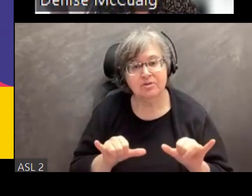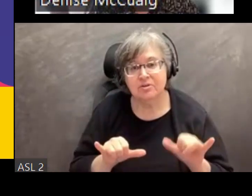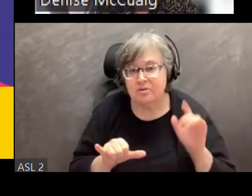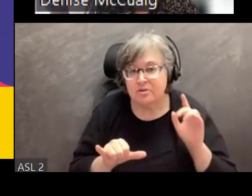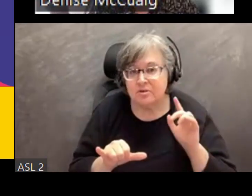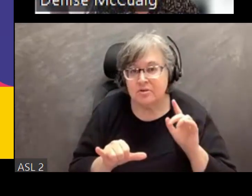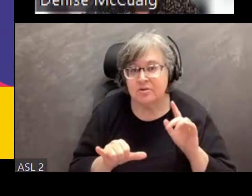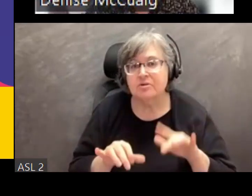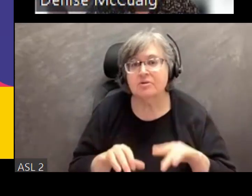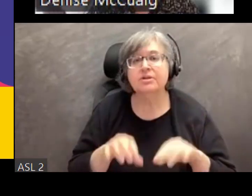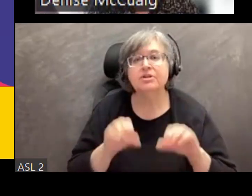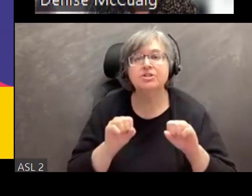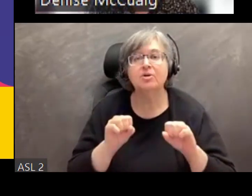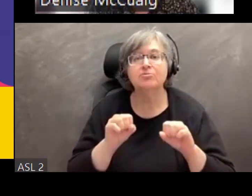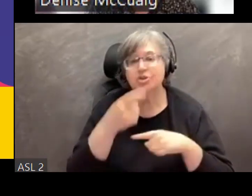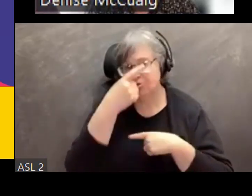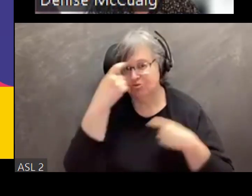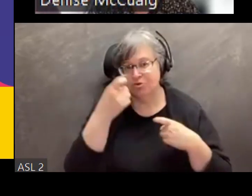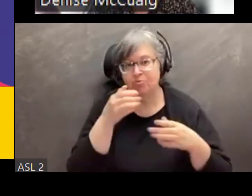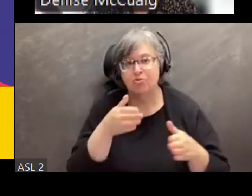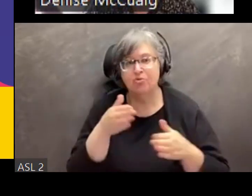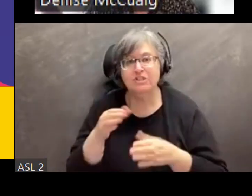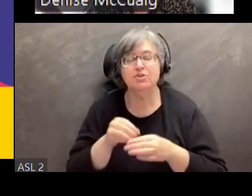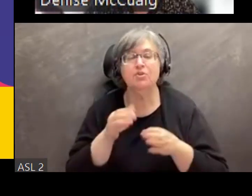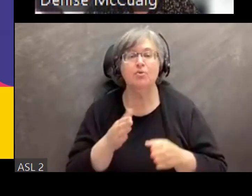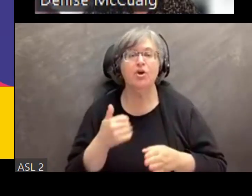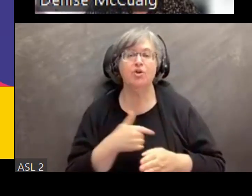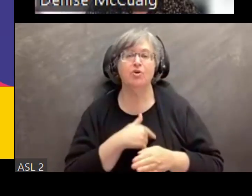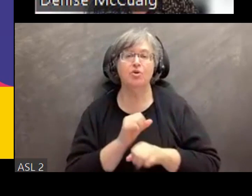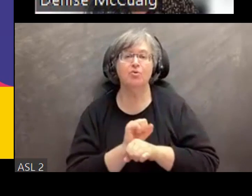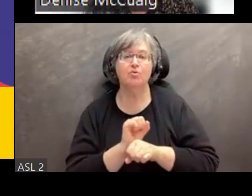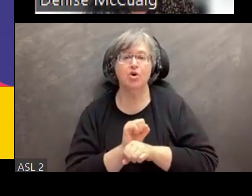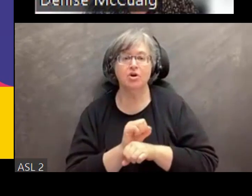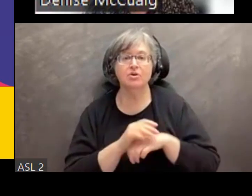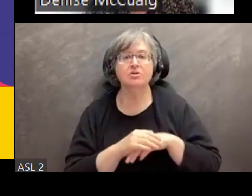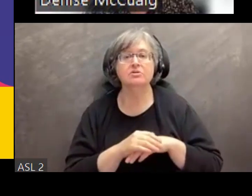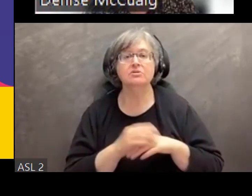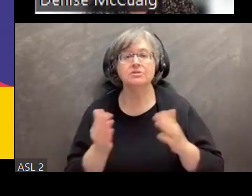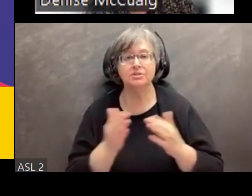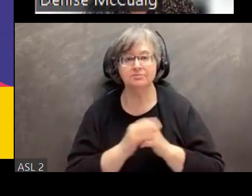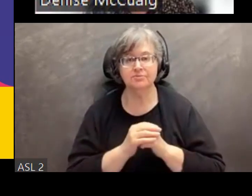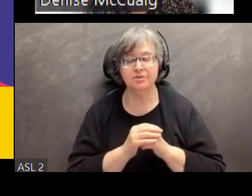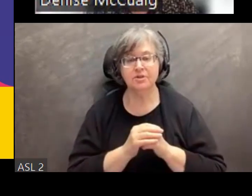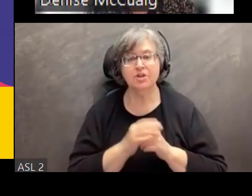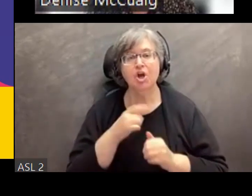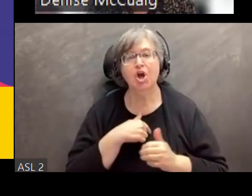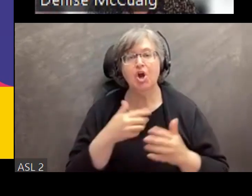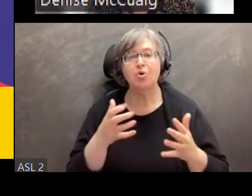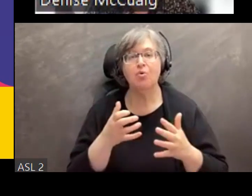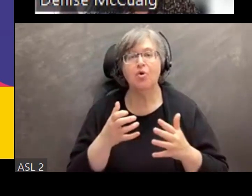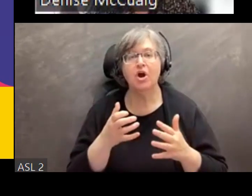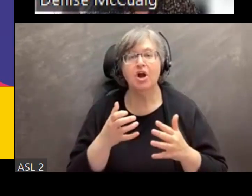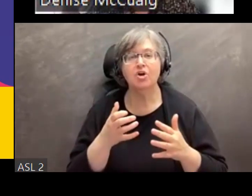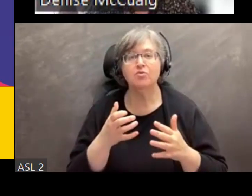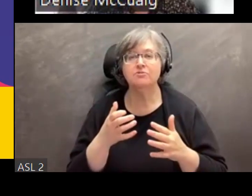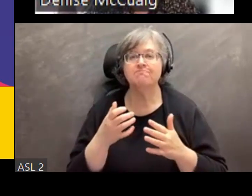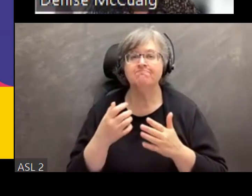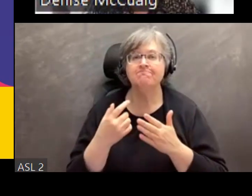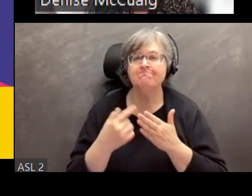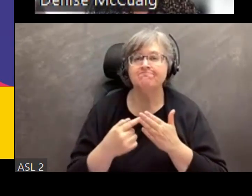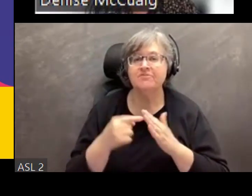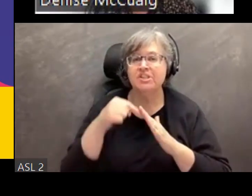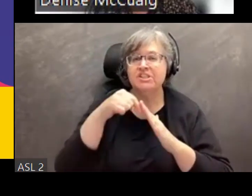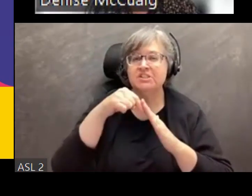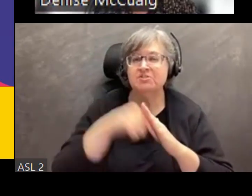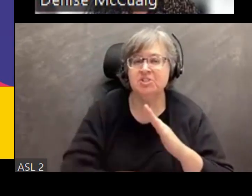in adopting trauma ways into the way in which we work around here. And I want to dive